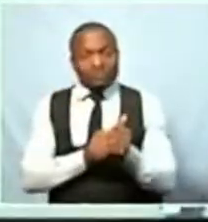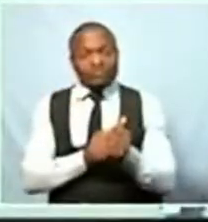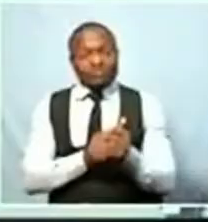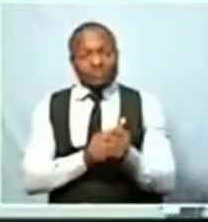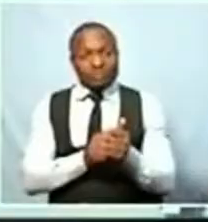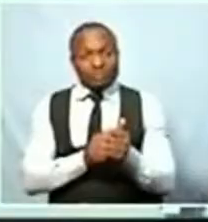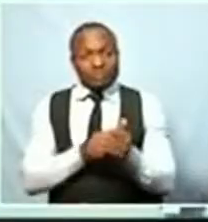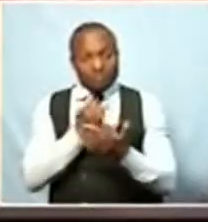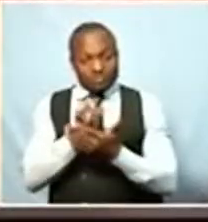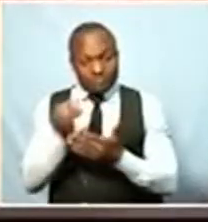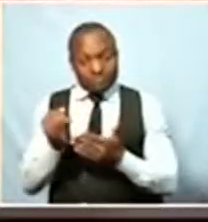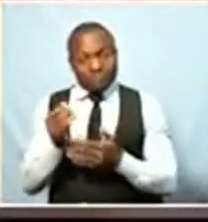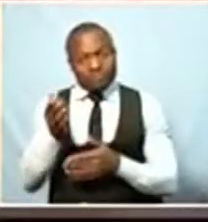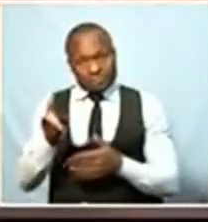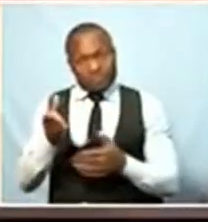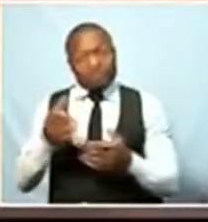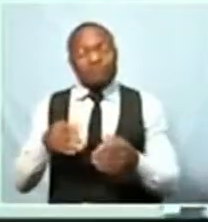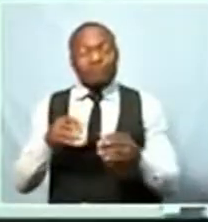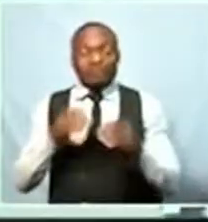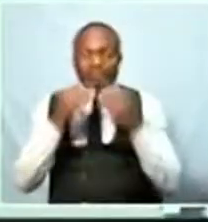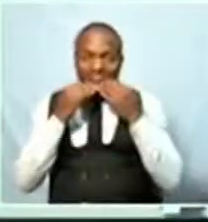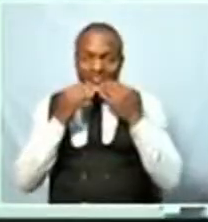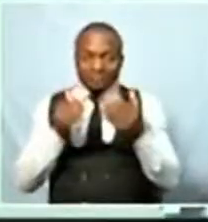to do. Yeah, so you are on firm ground. Thank you.